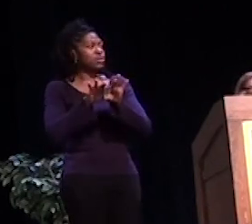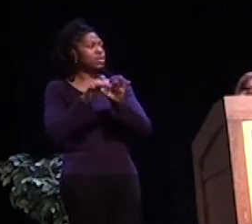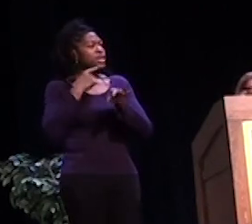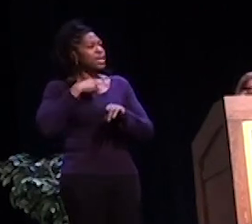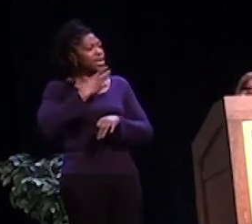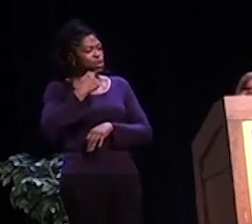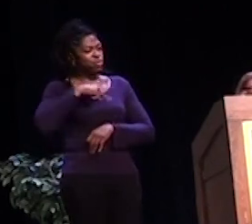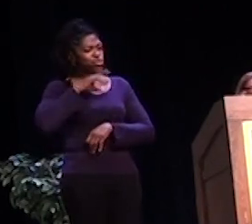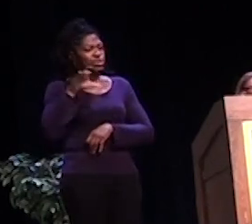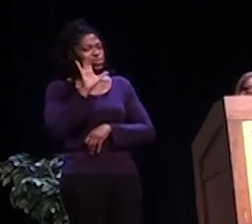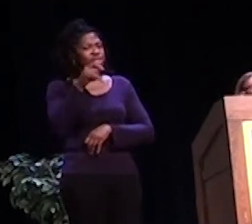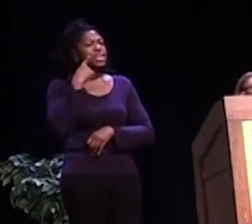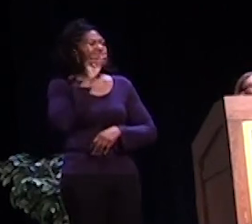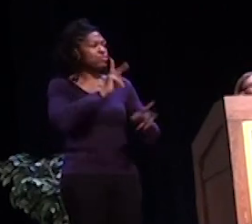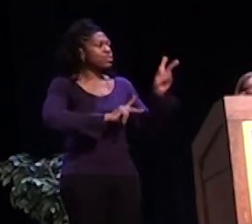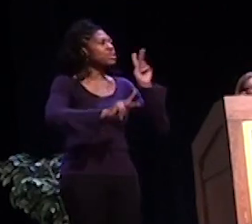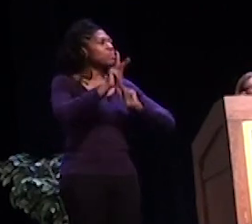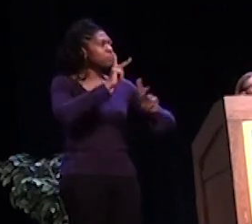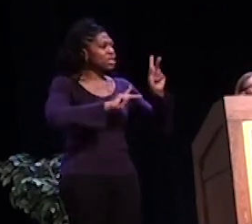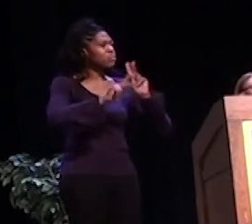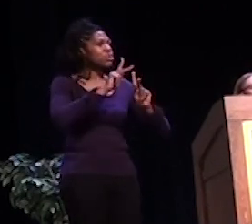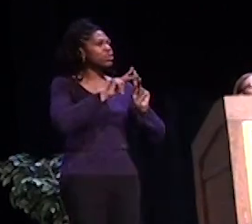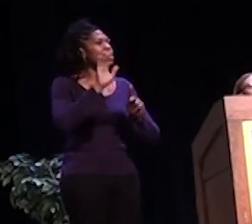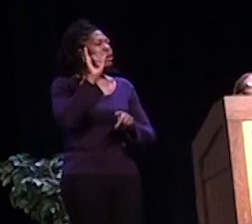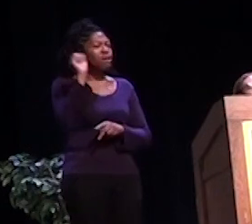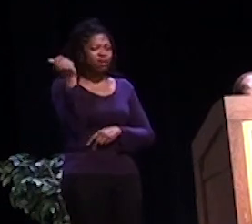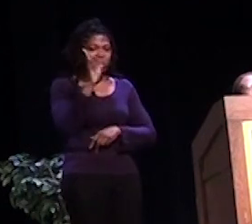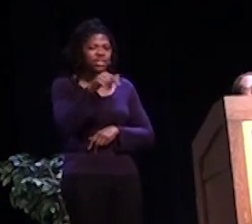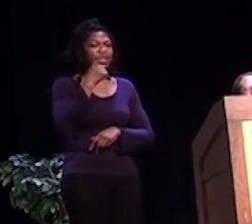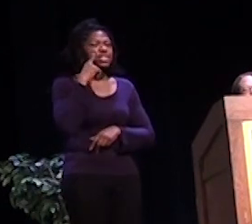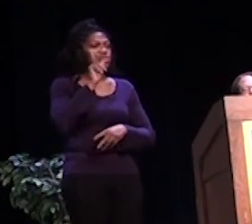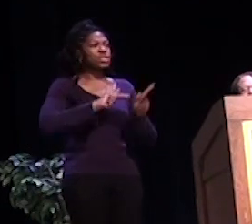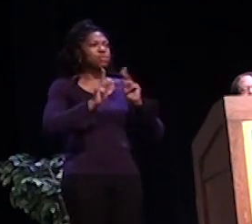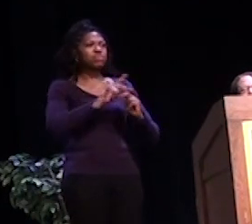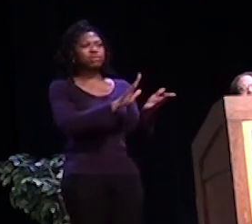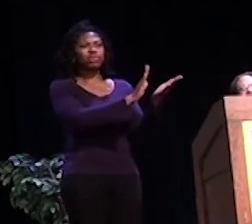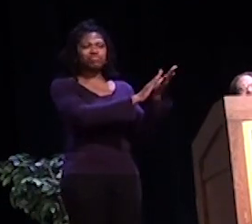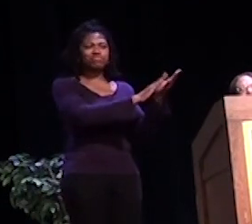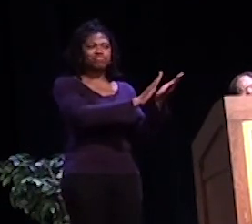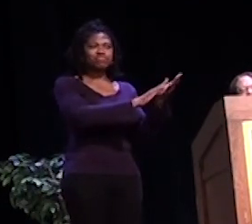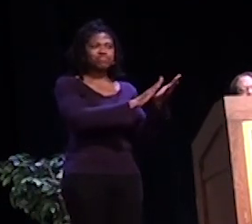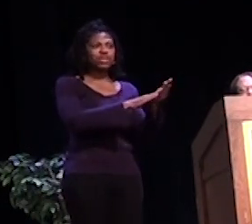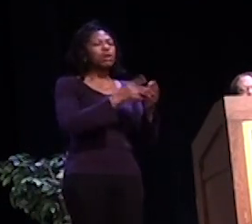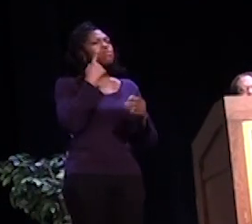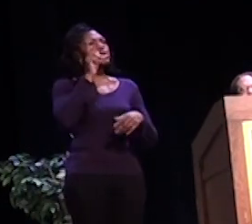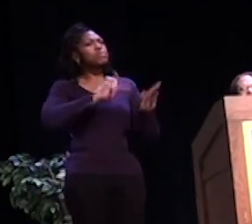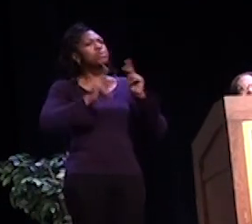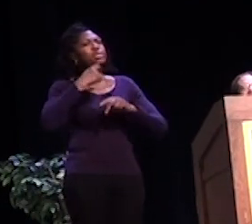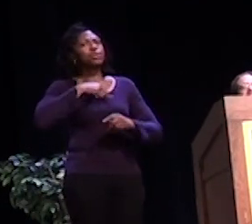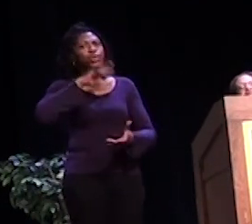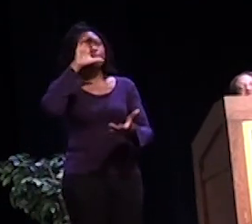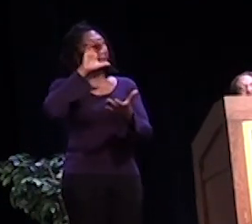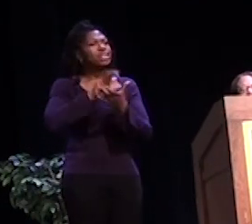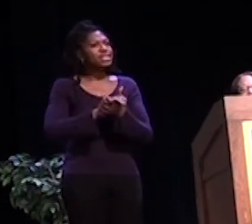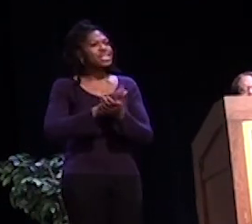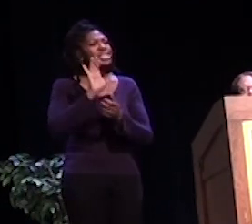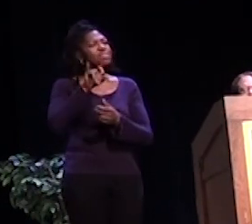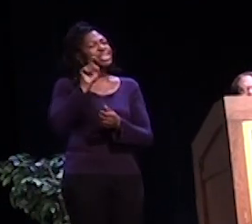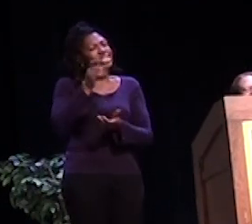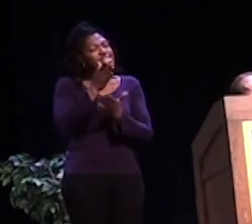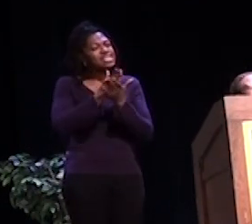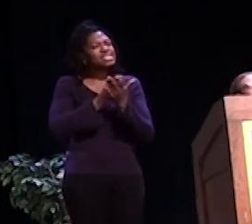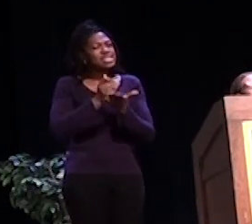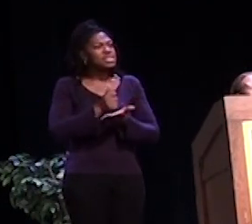people. We're doing it for the people we all serve, the people that we believe in, who need a little bit of